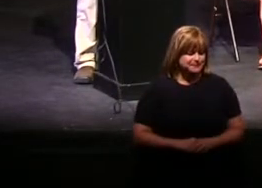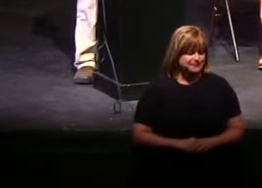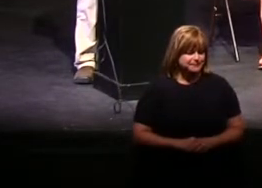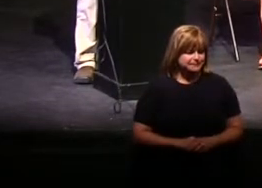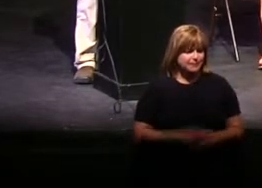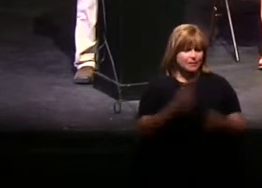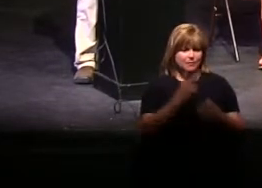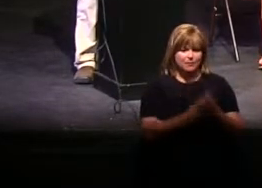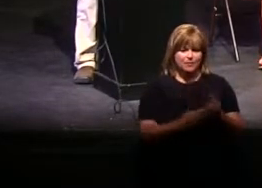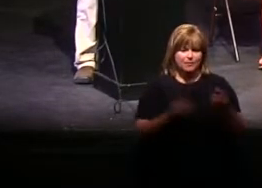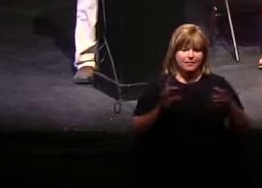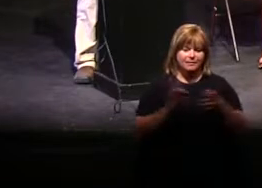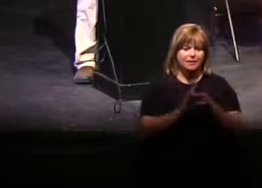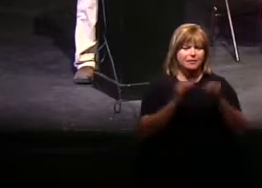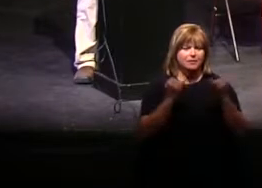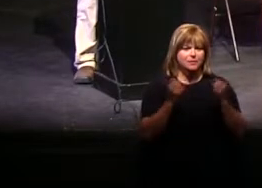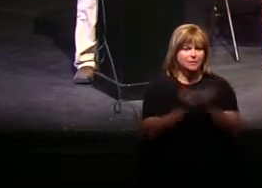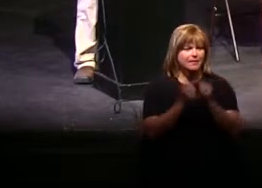both having to do with